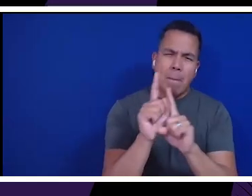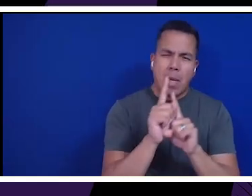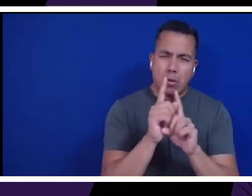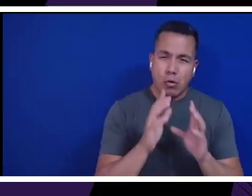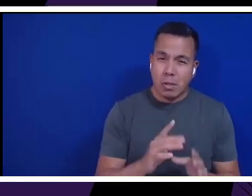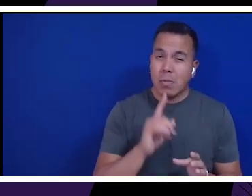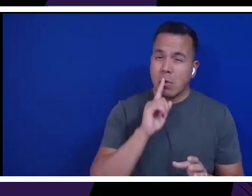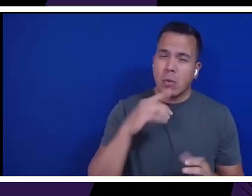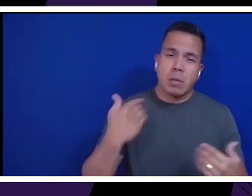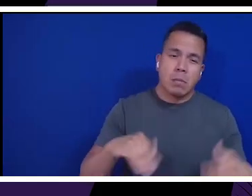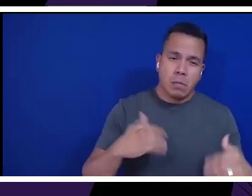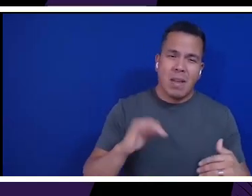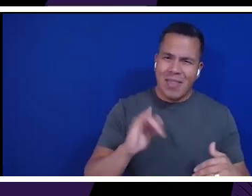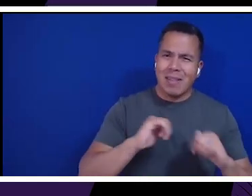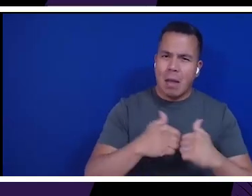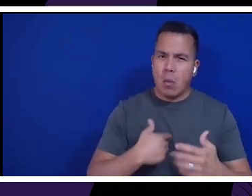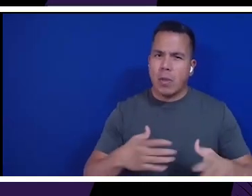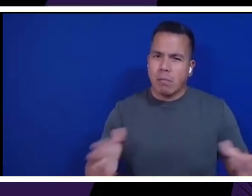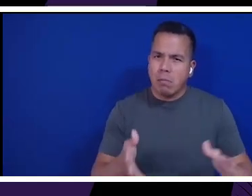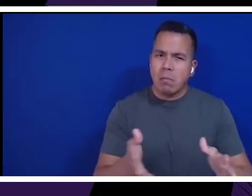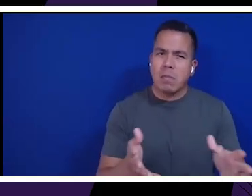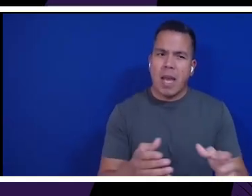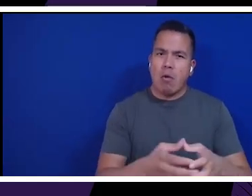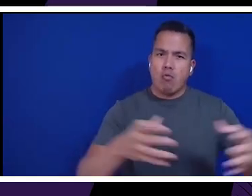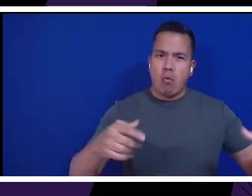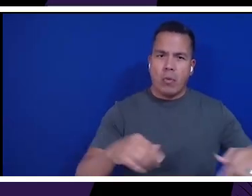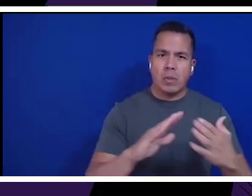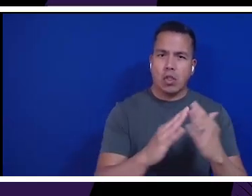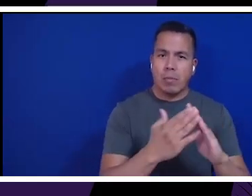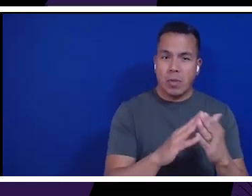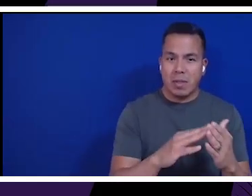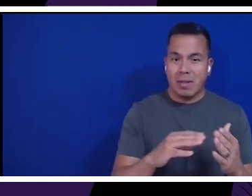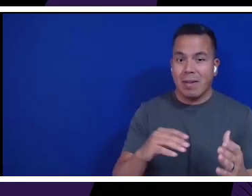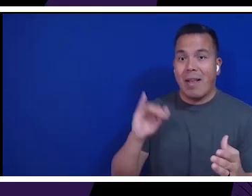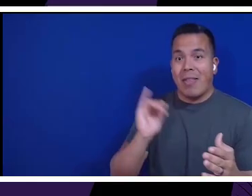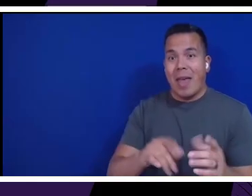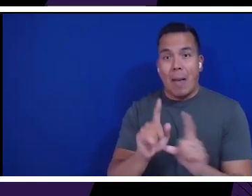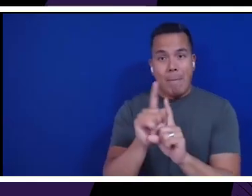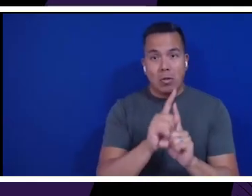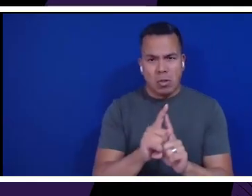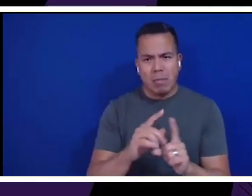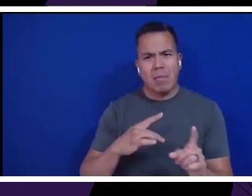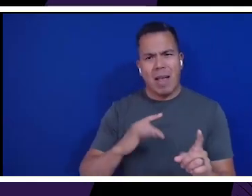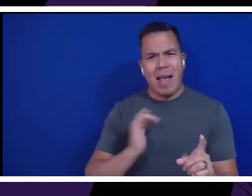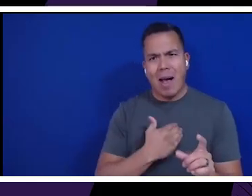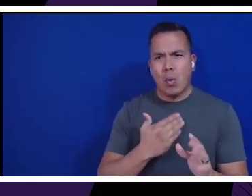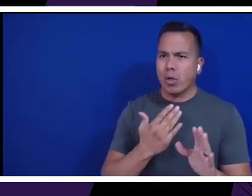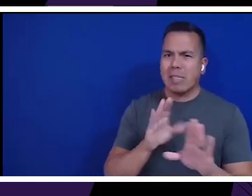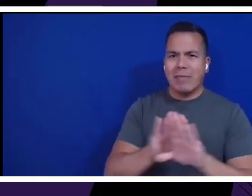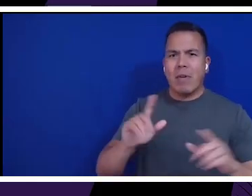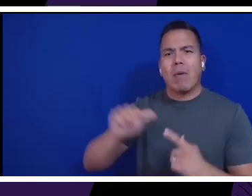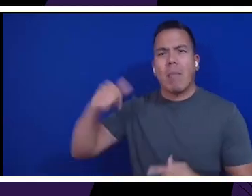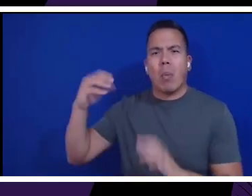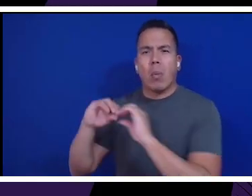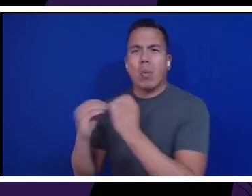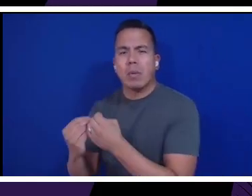we grow and sustain our community. And we believe that it really just sets us apart as an organization. Our mentors not only guide